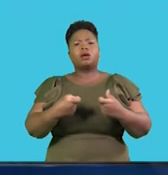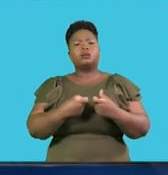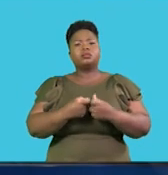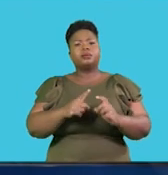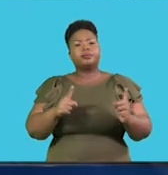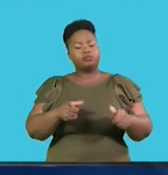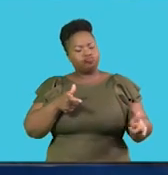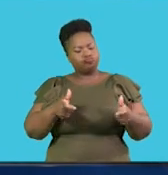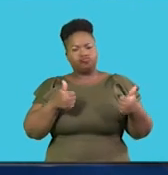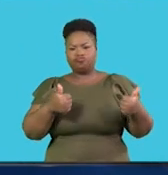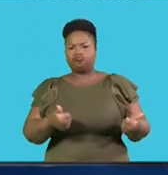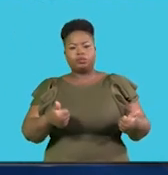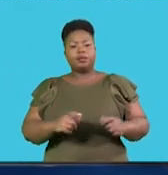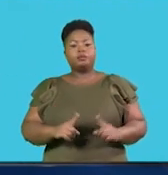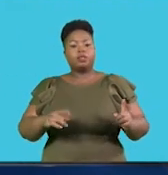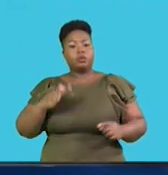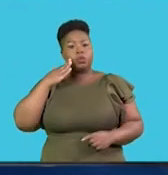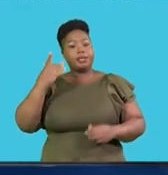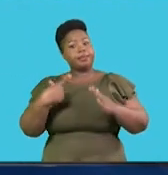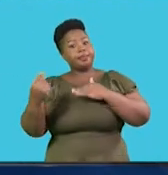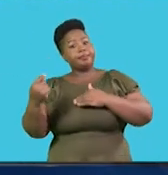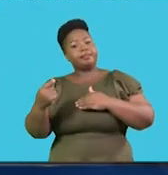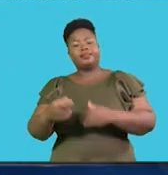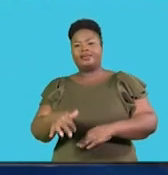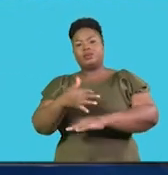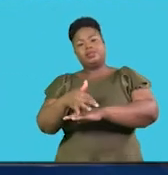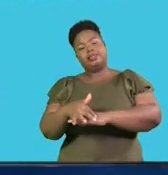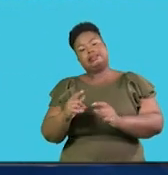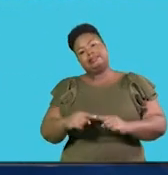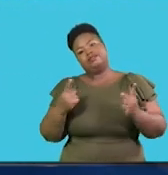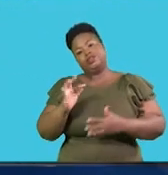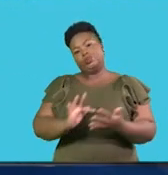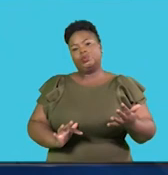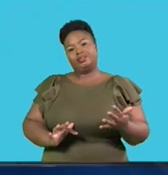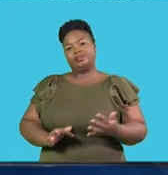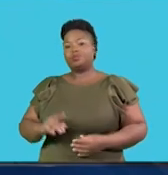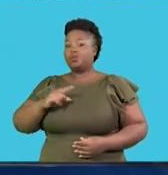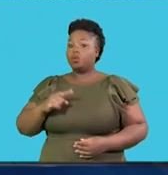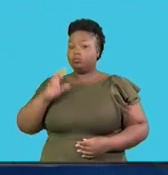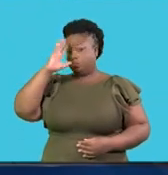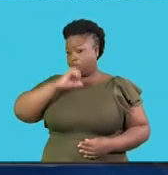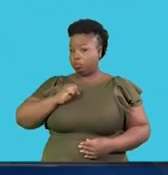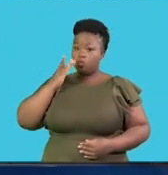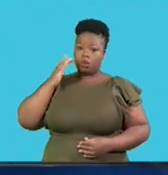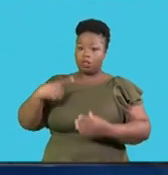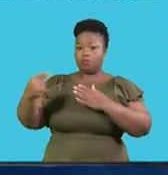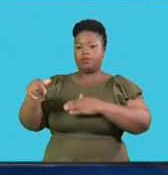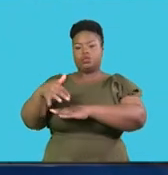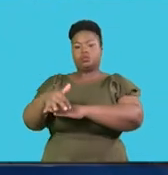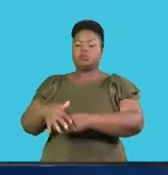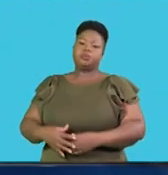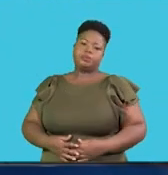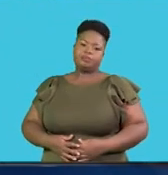situation and control it. But as they exit, it's a whole different issue, because the assumption is that once they leave school gates, they're going